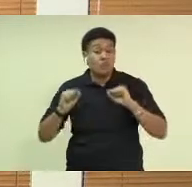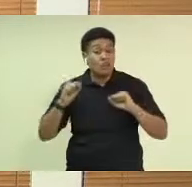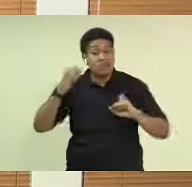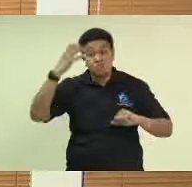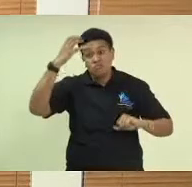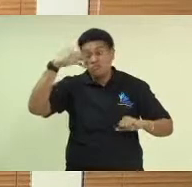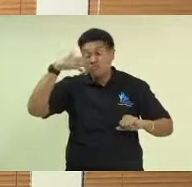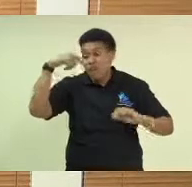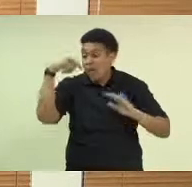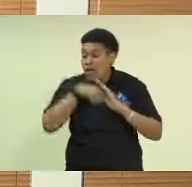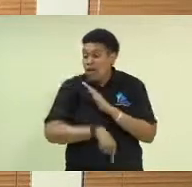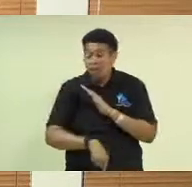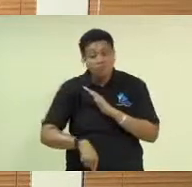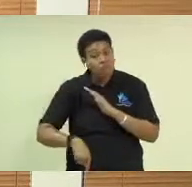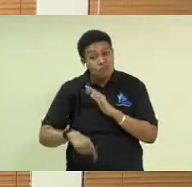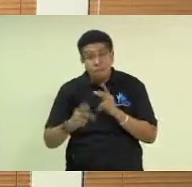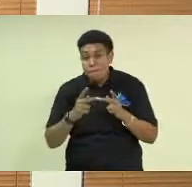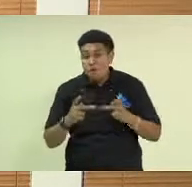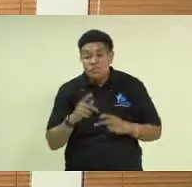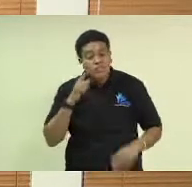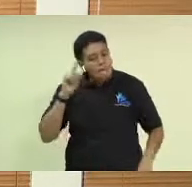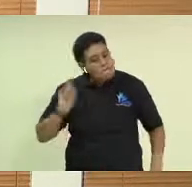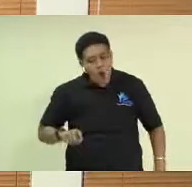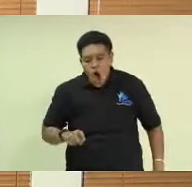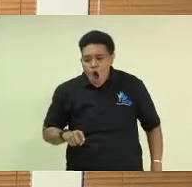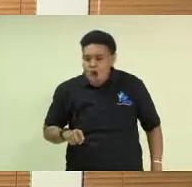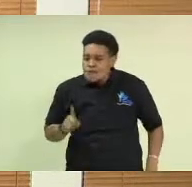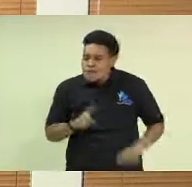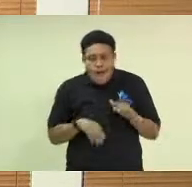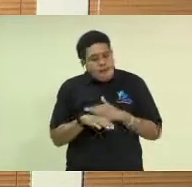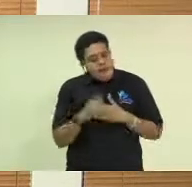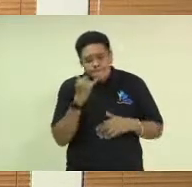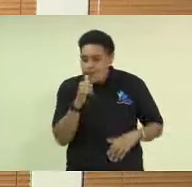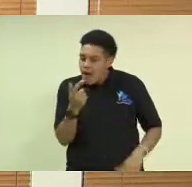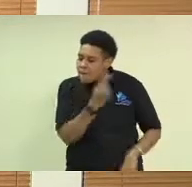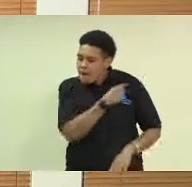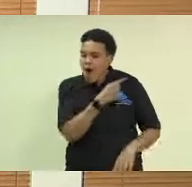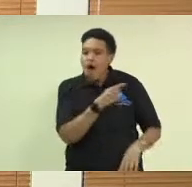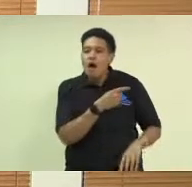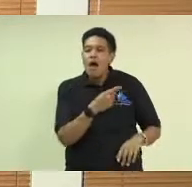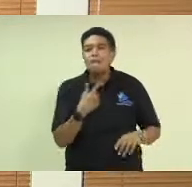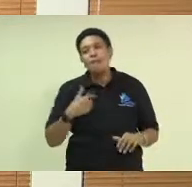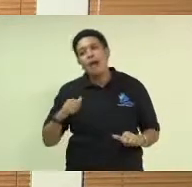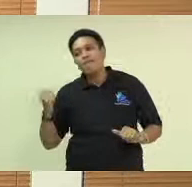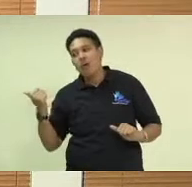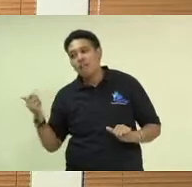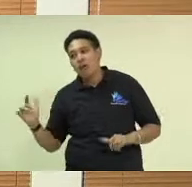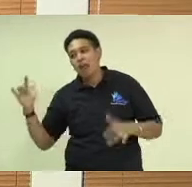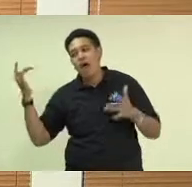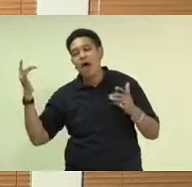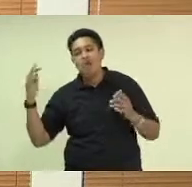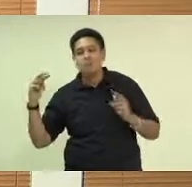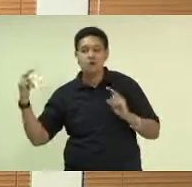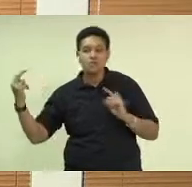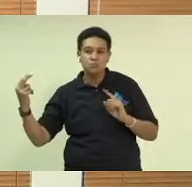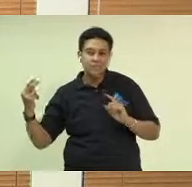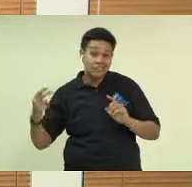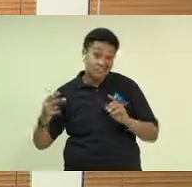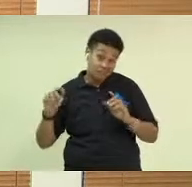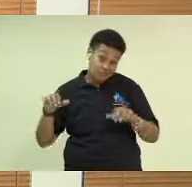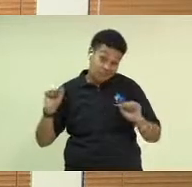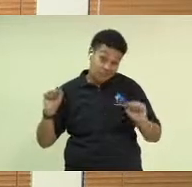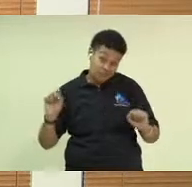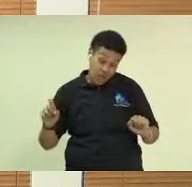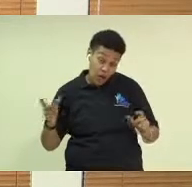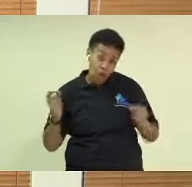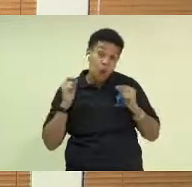may be other more moderate positions, but it's going to be a function, I think, of what happens and how much the